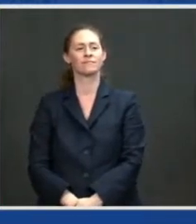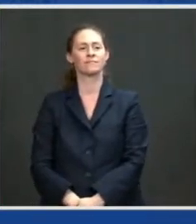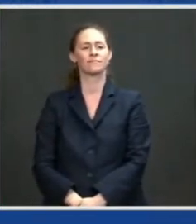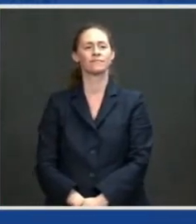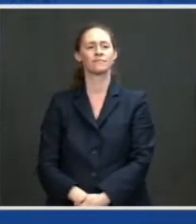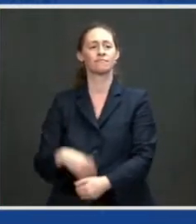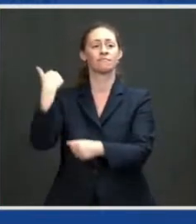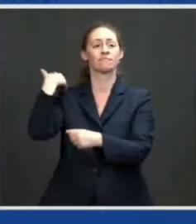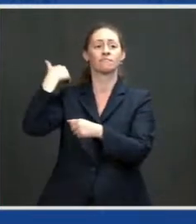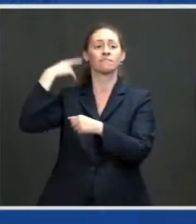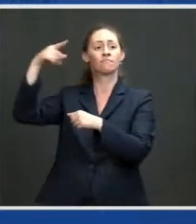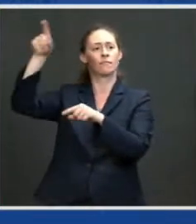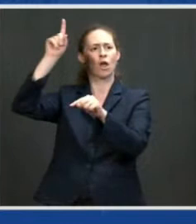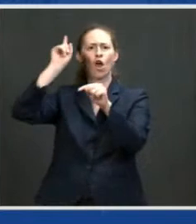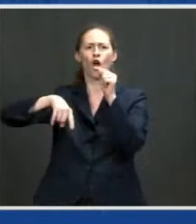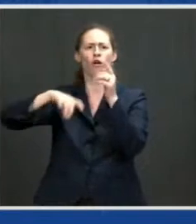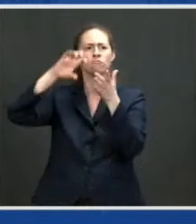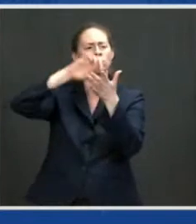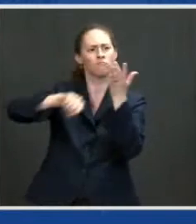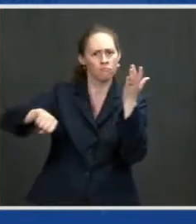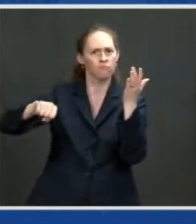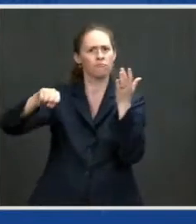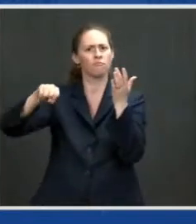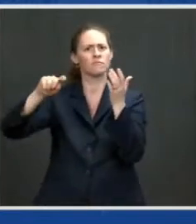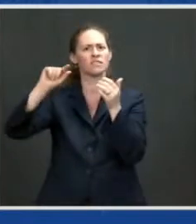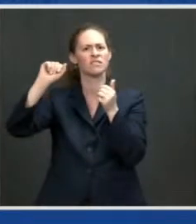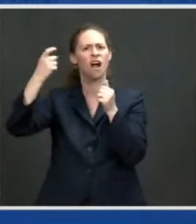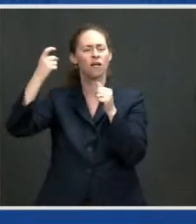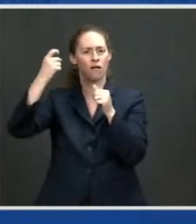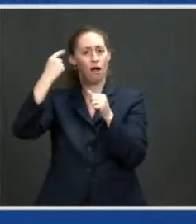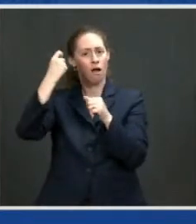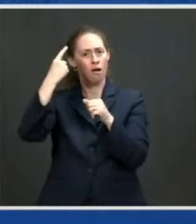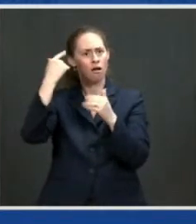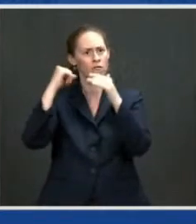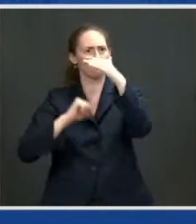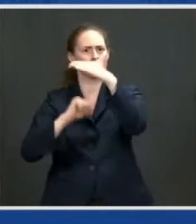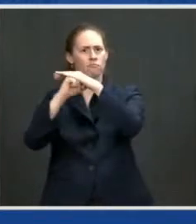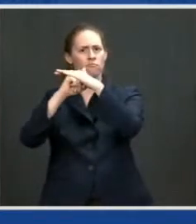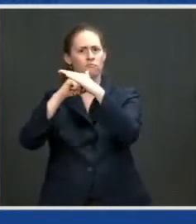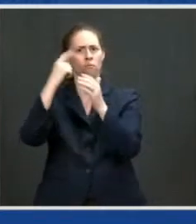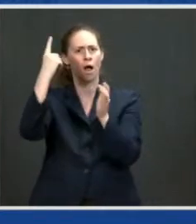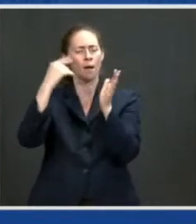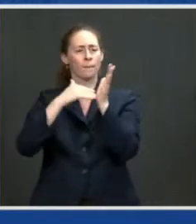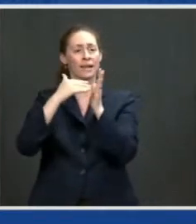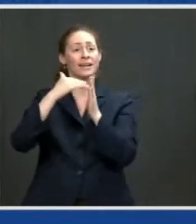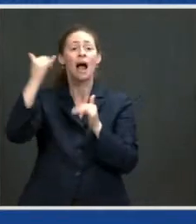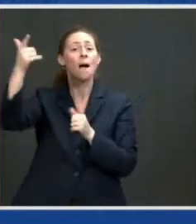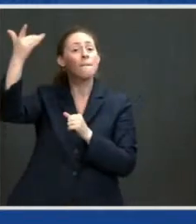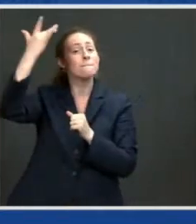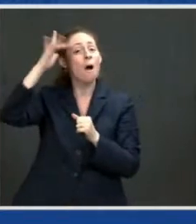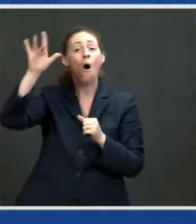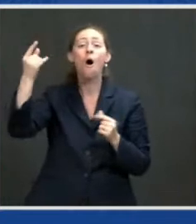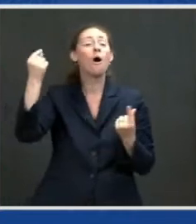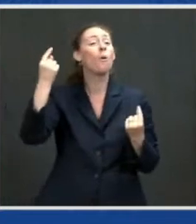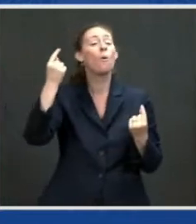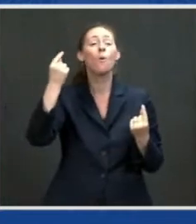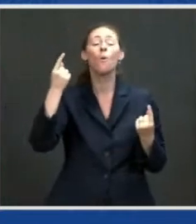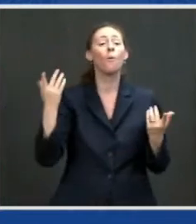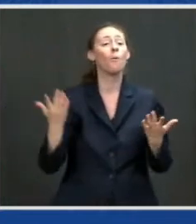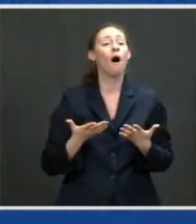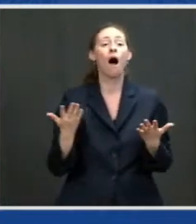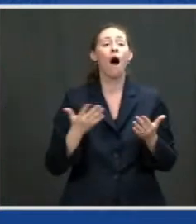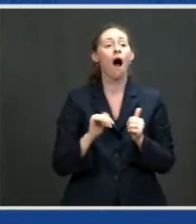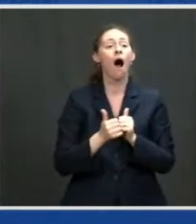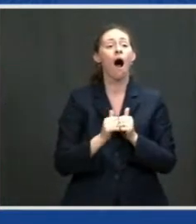what they start doing? 80-some% of CEOs now get paid in stock options. Why do you think they buy back the stock? To raise the price